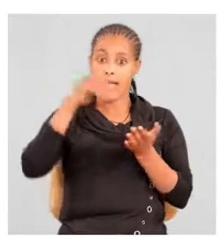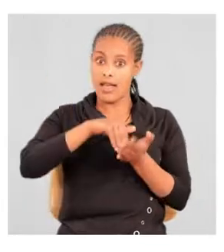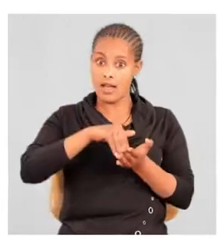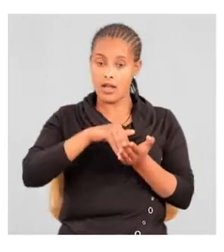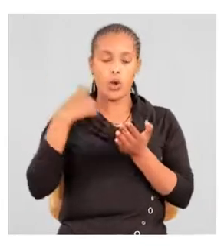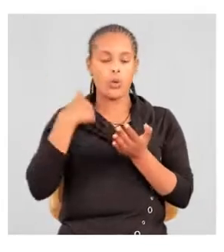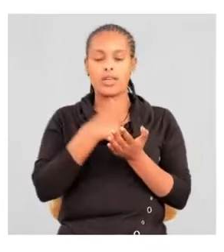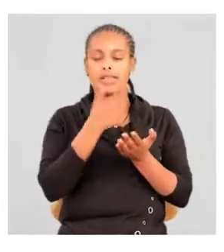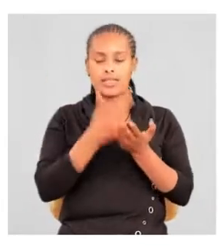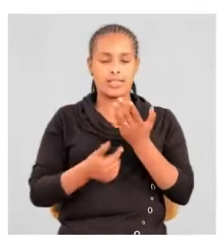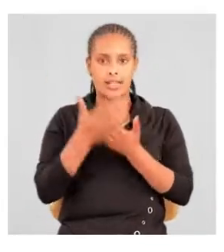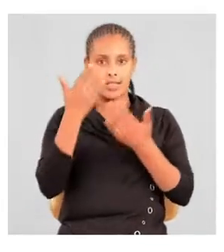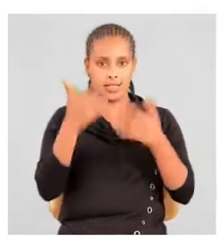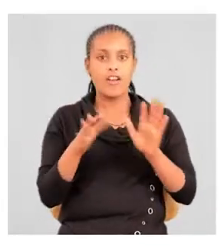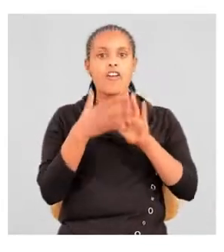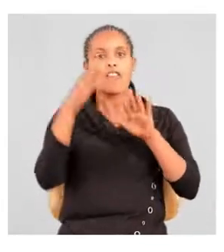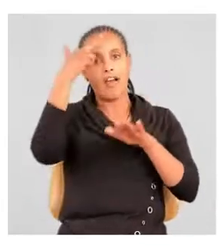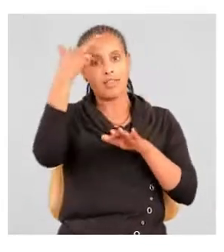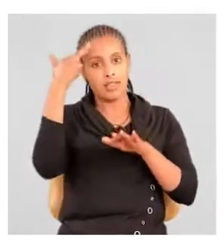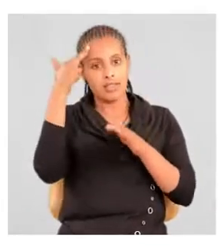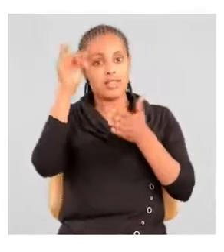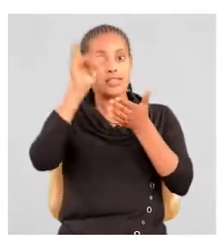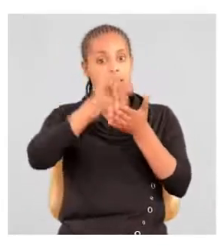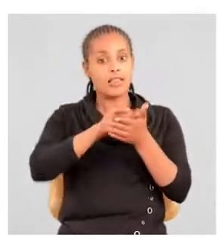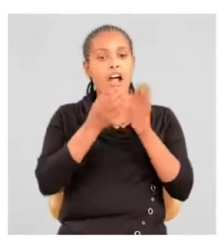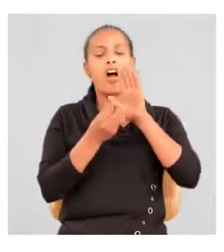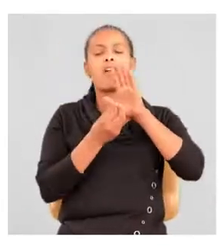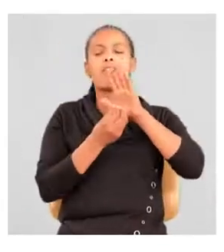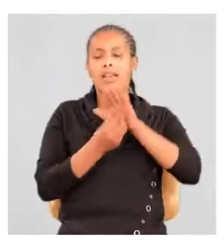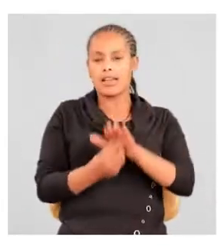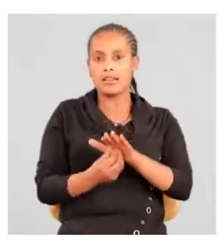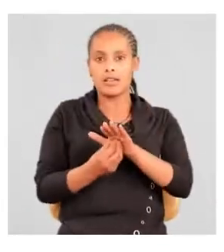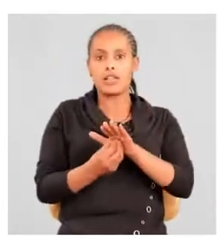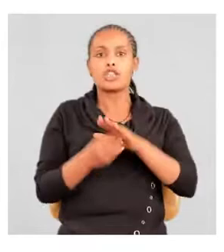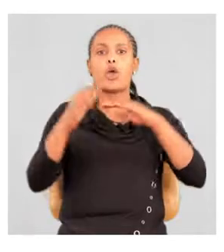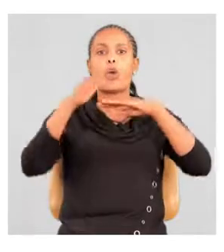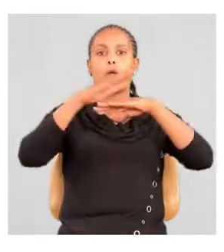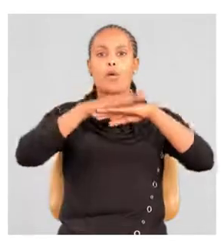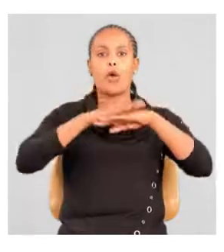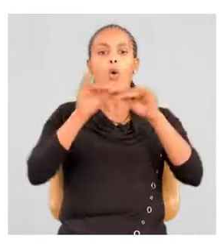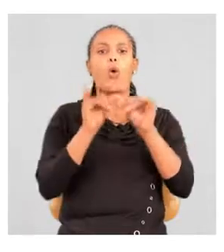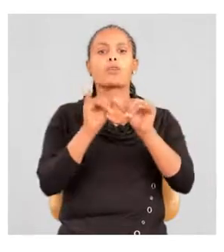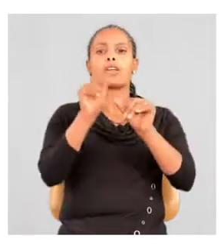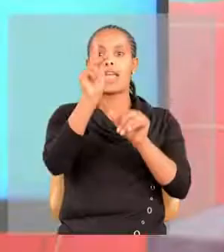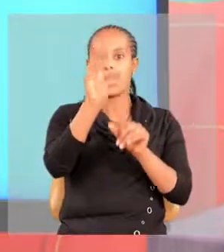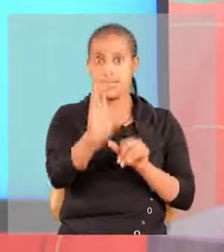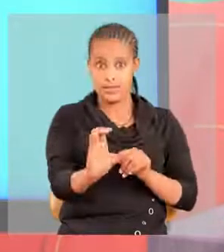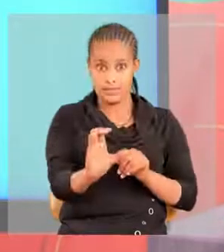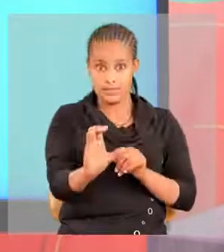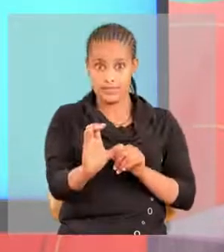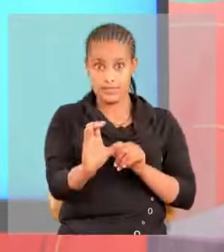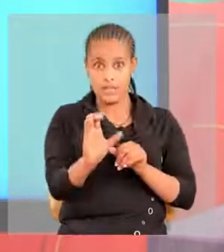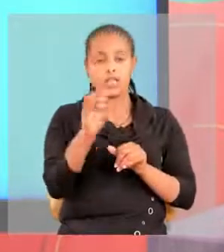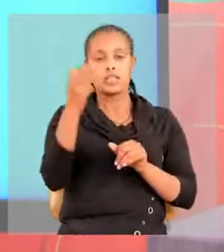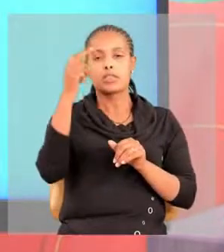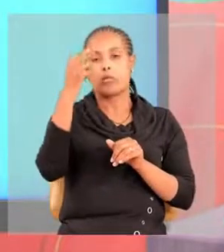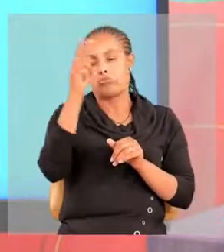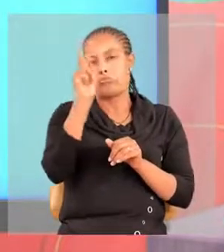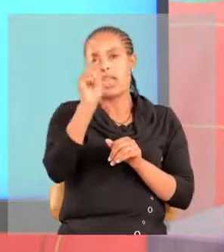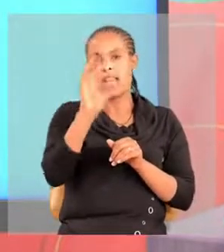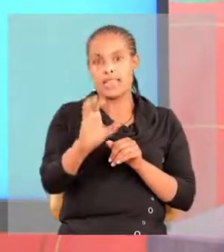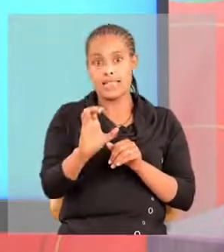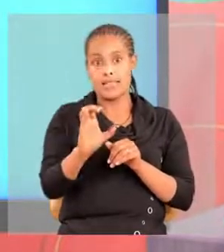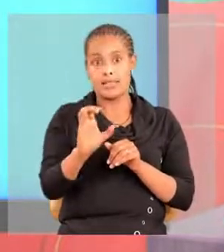Again, we discussed factors that affect the equilibrium constant. The equilibrium